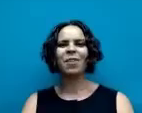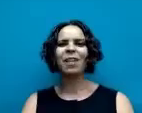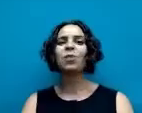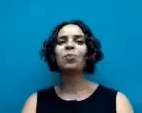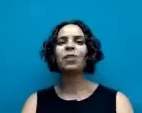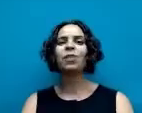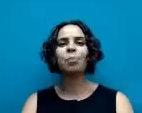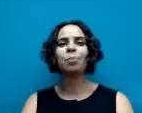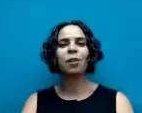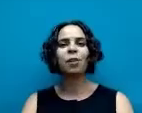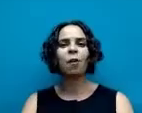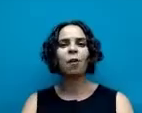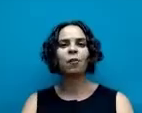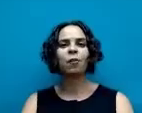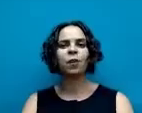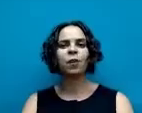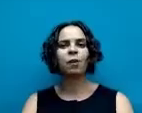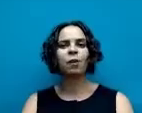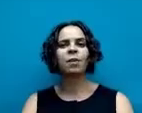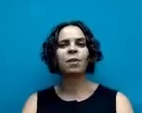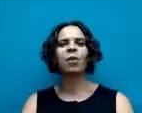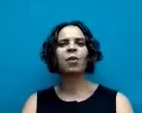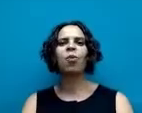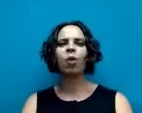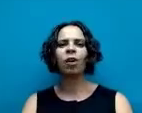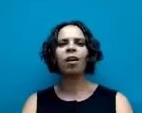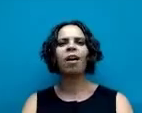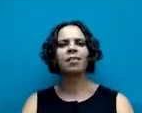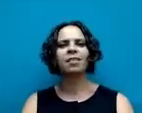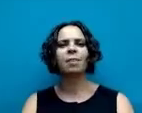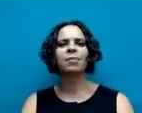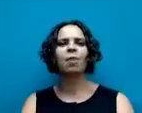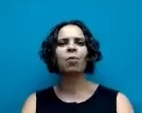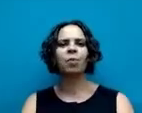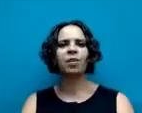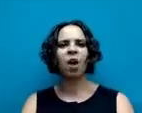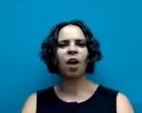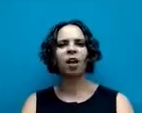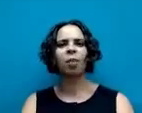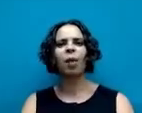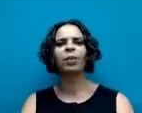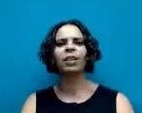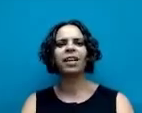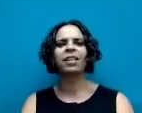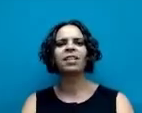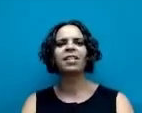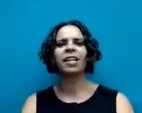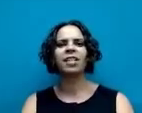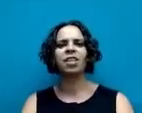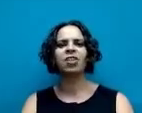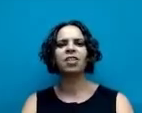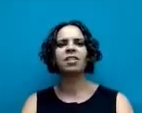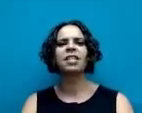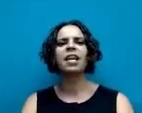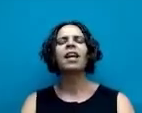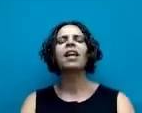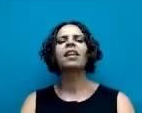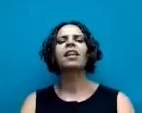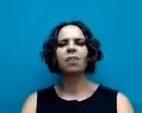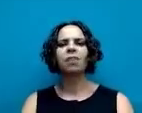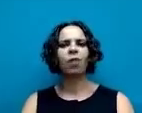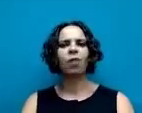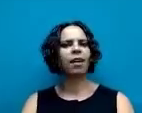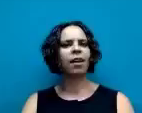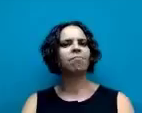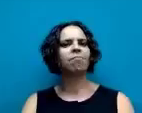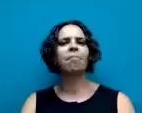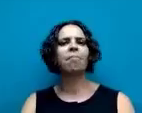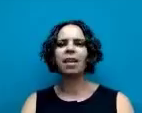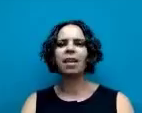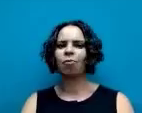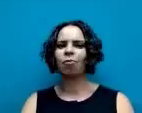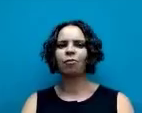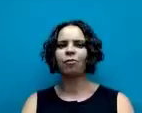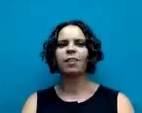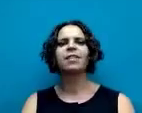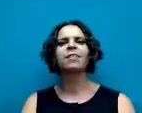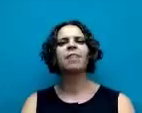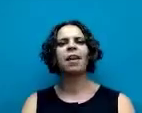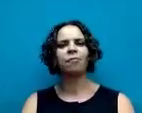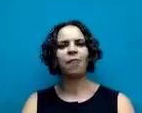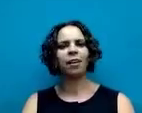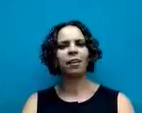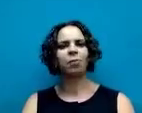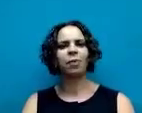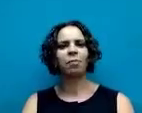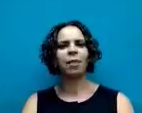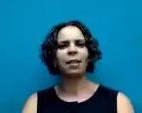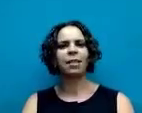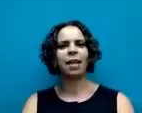Okay, so that's a really brief overview of some of the core concepts that we'll be talking about related to citations: giving credit, making reference,